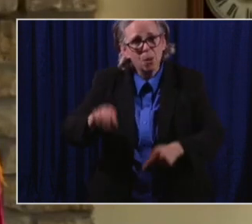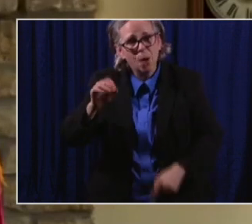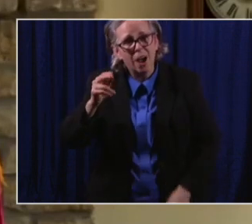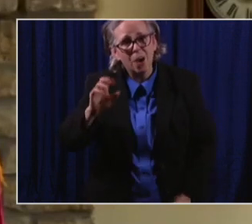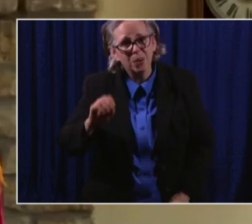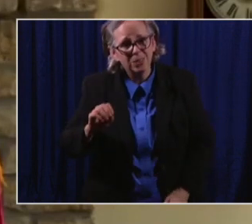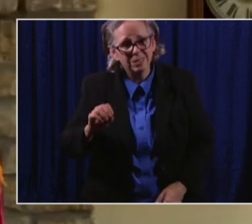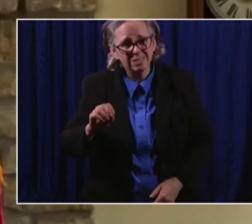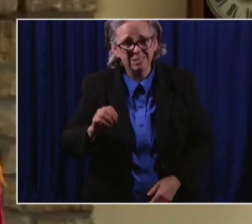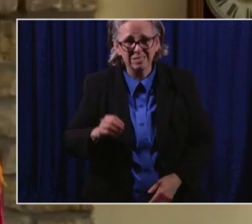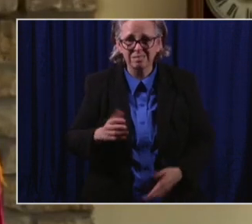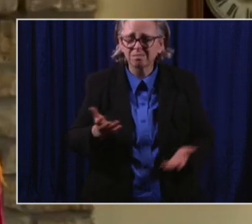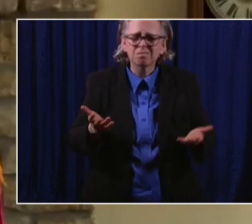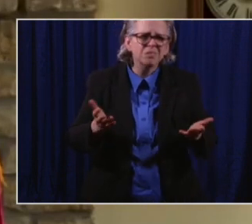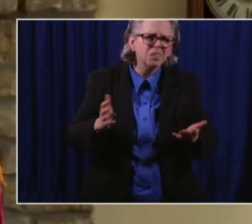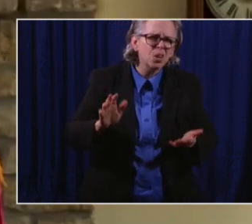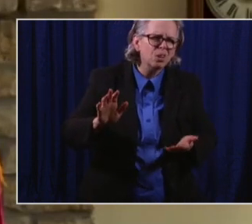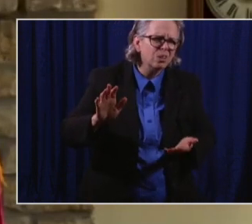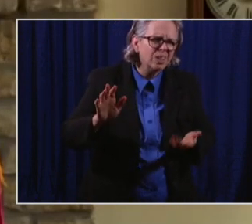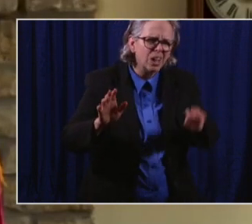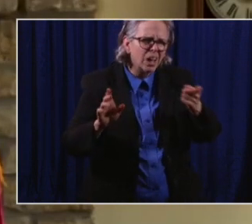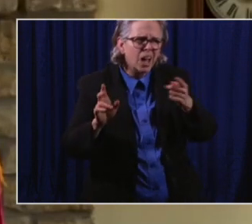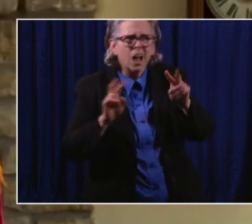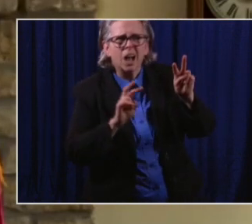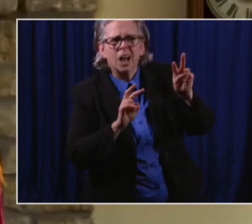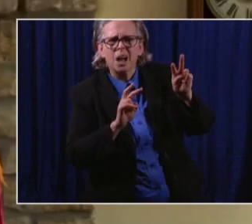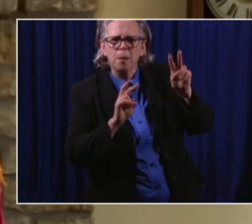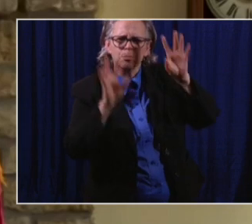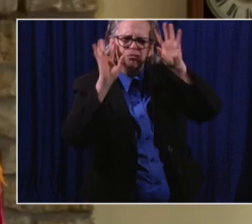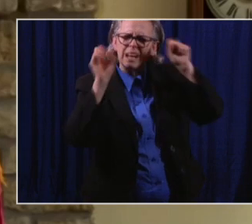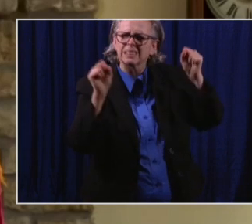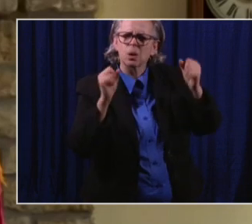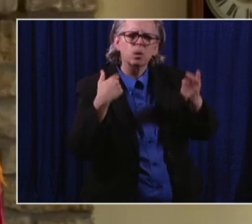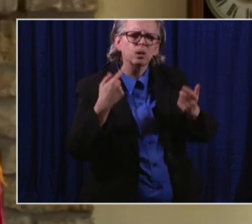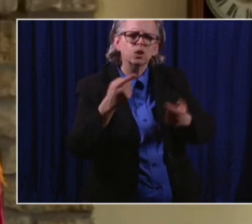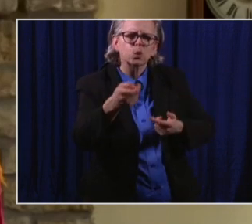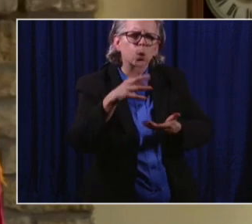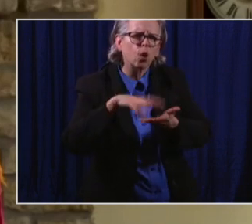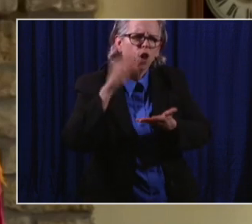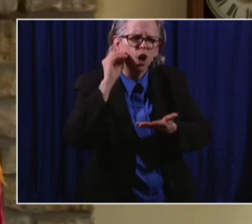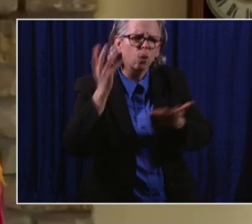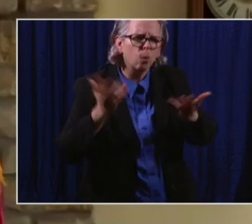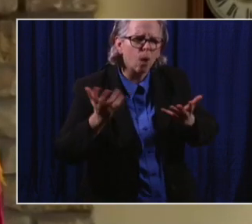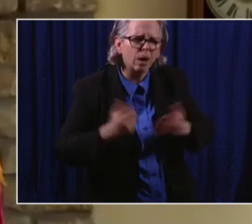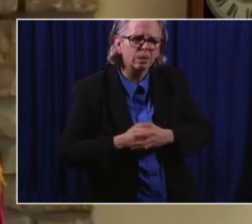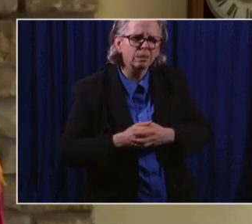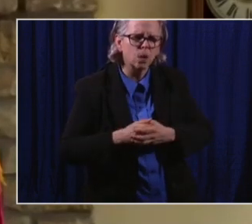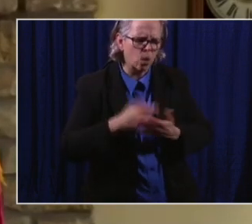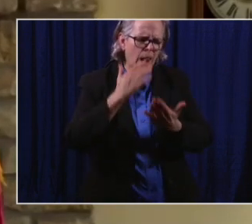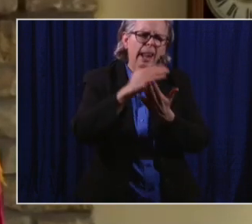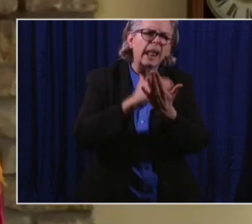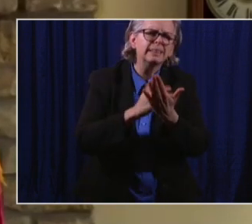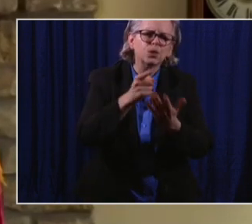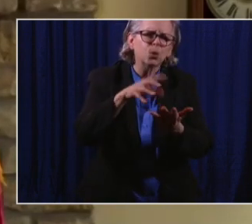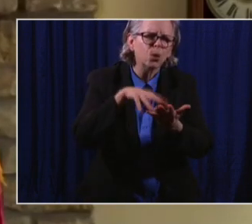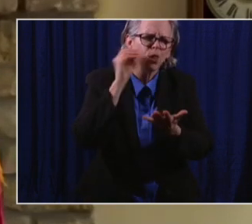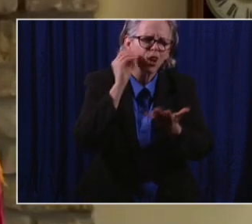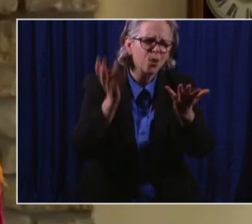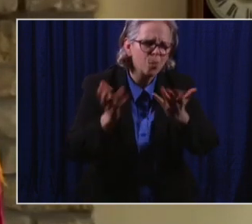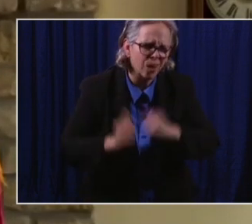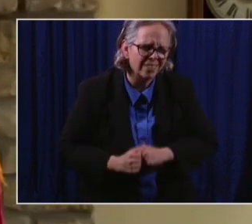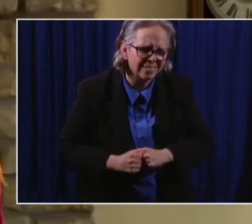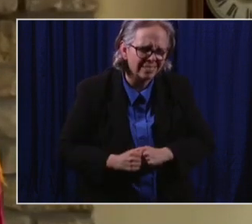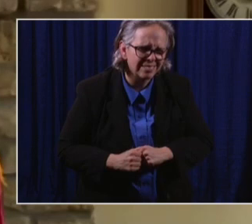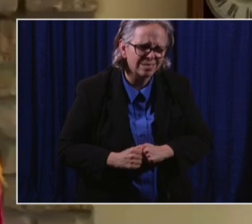away from this? What lessons that are lessons that we can focus on? You know, we're